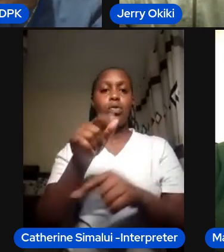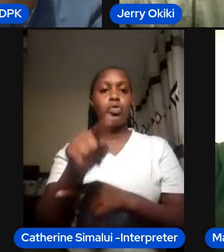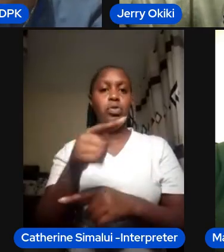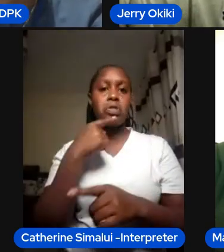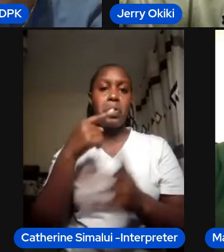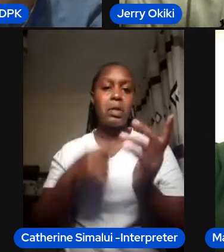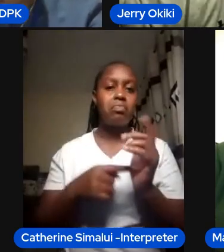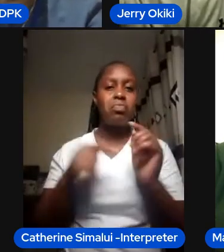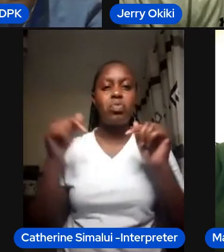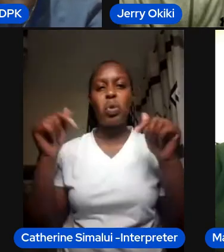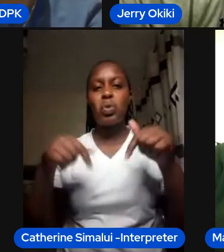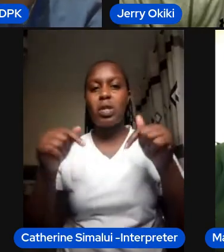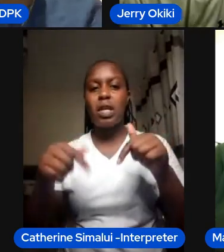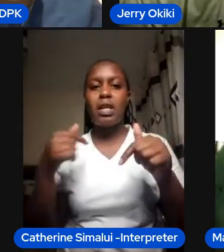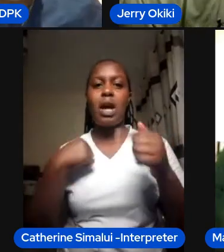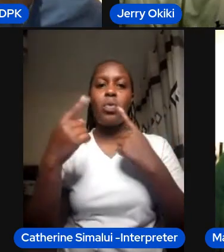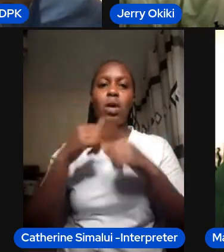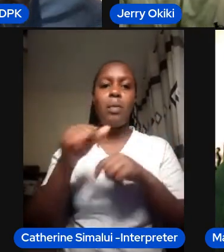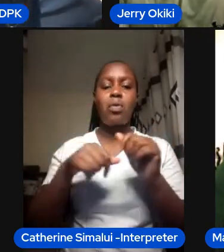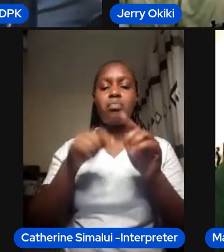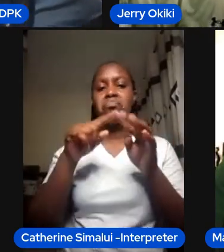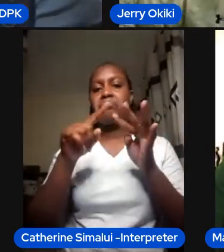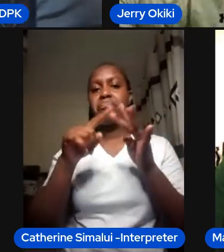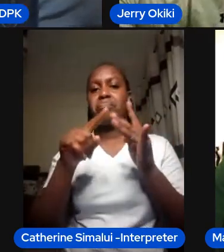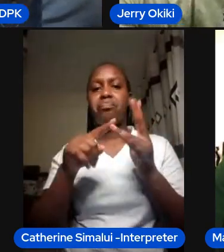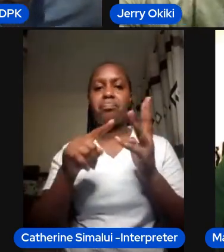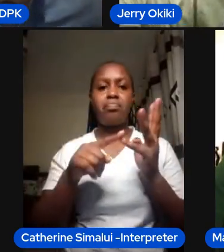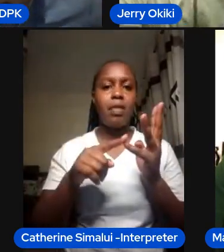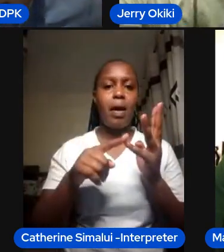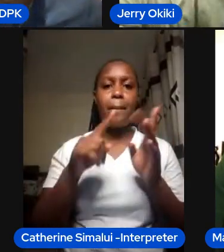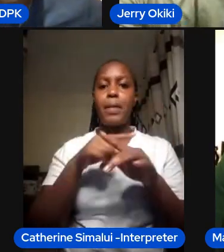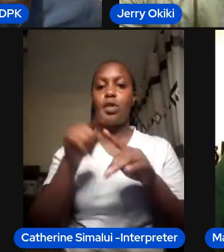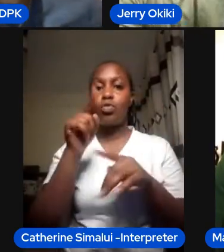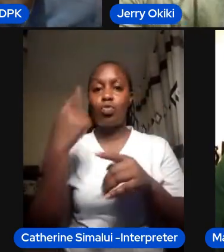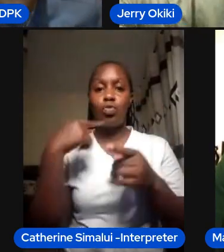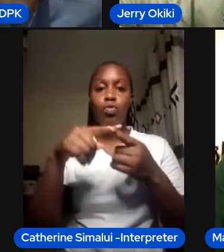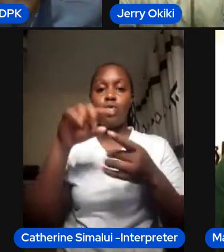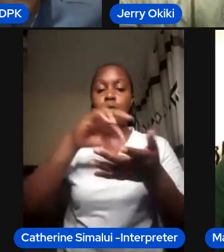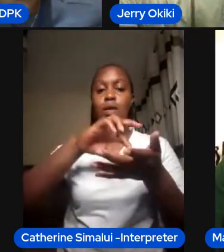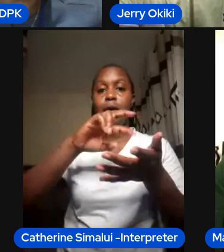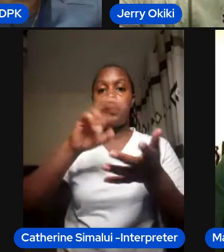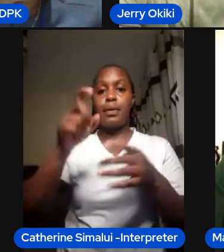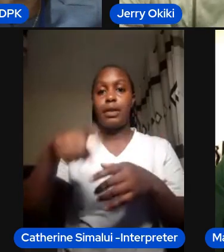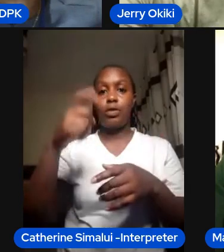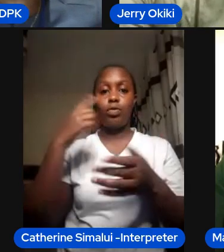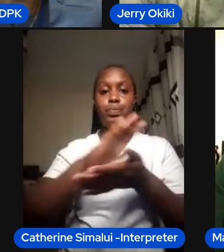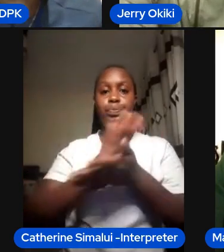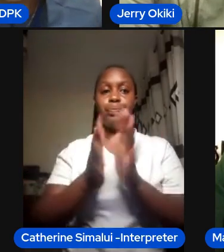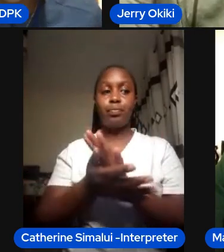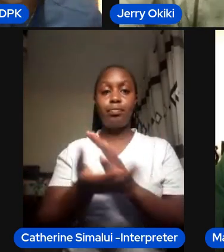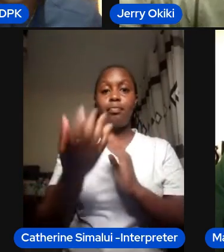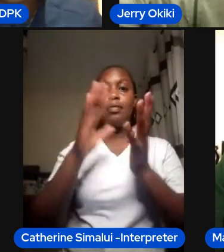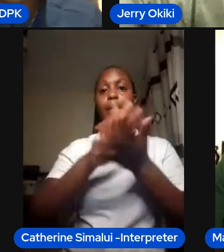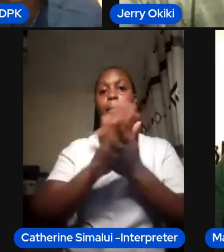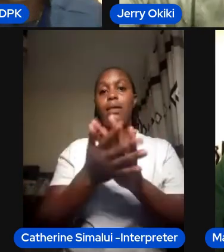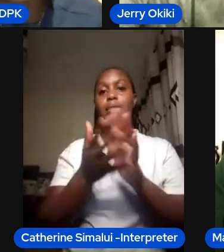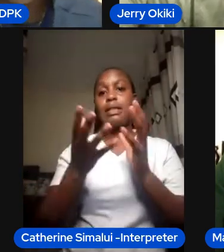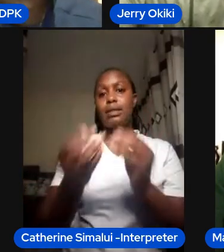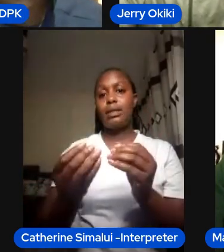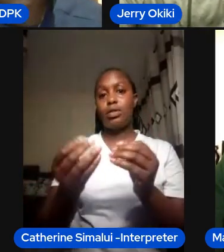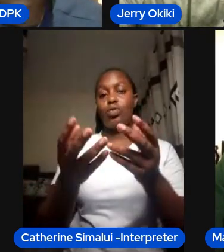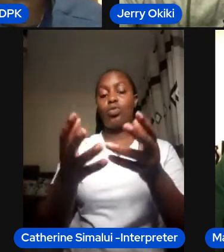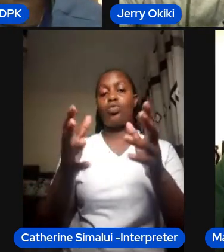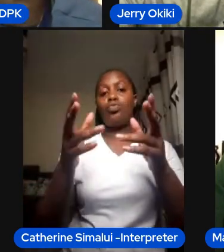about this and this and this and this and this. You are the niche. So that's easy. That will be easier for you to attract many other